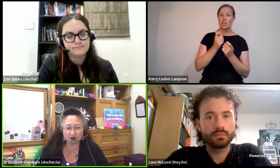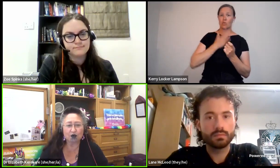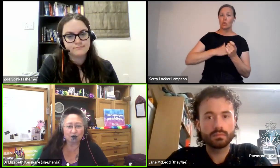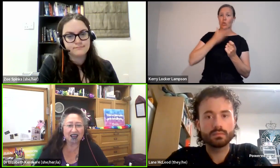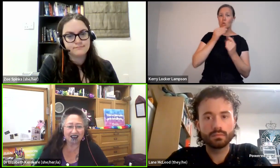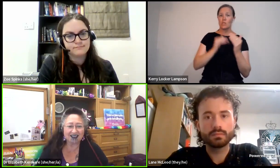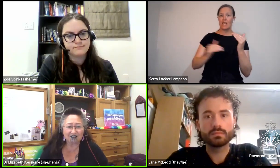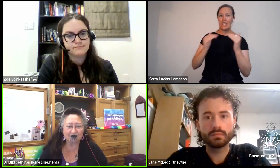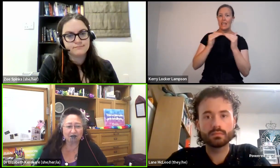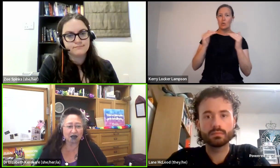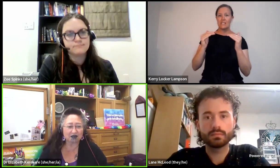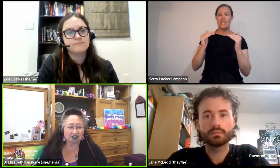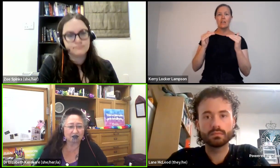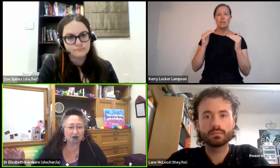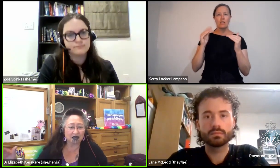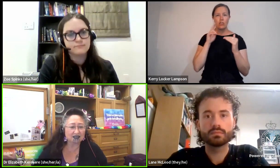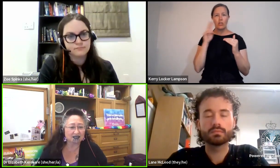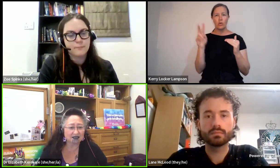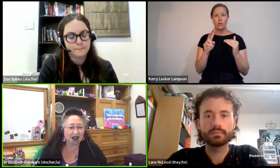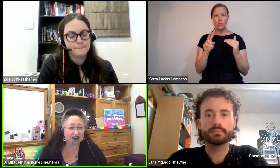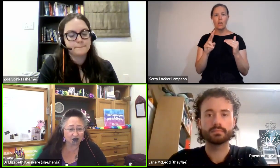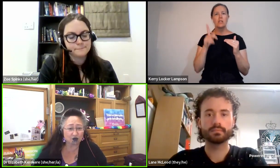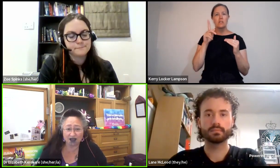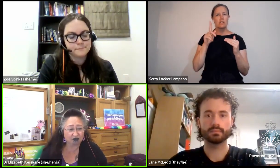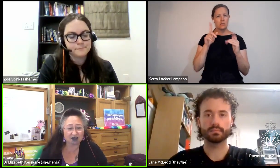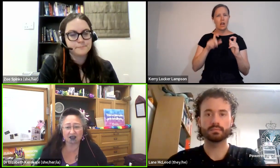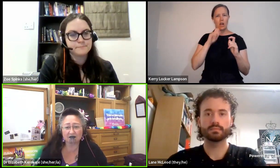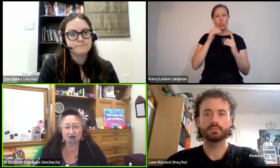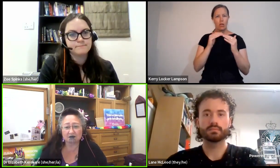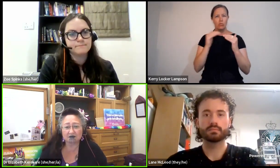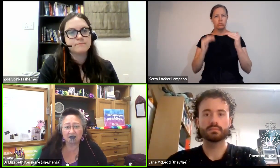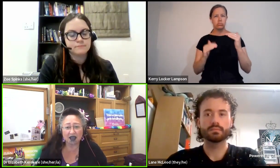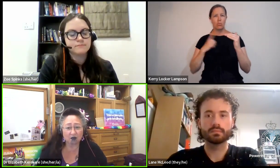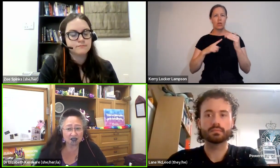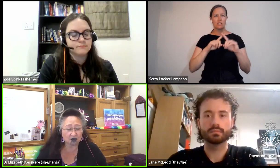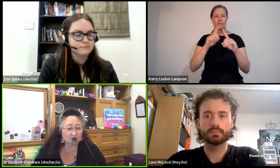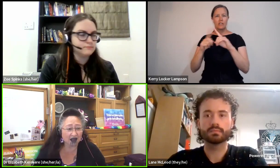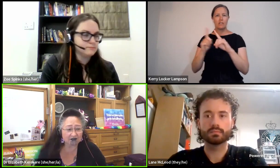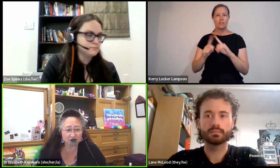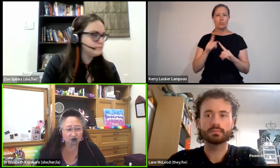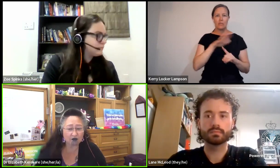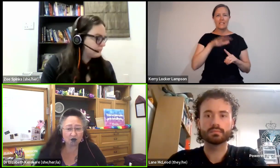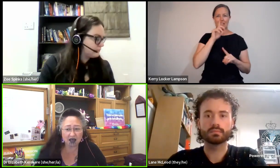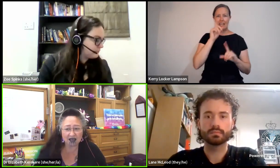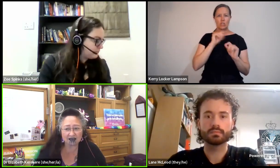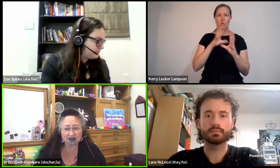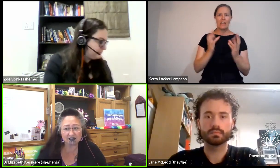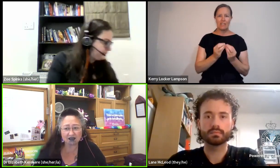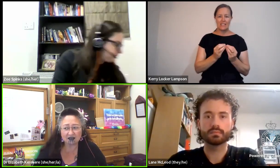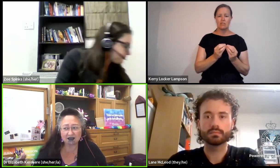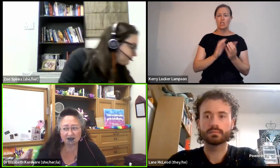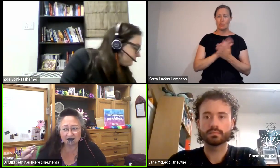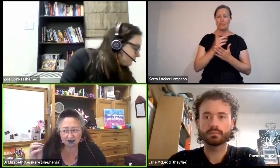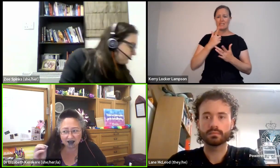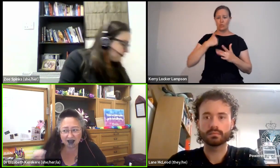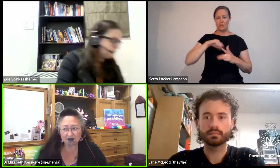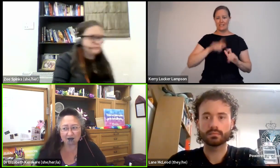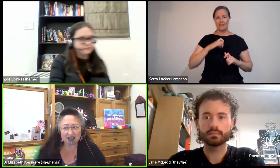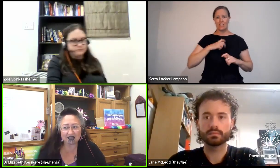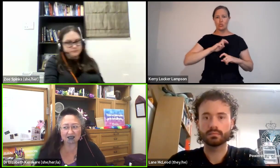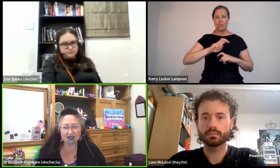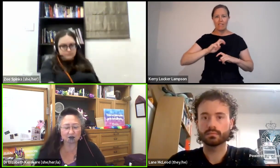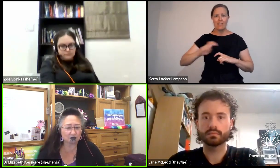it's still going to be uneven, because different places can't do everything. And we still will have to travel, and